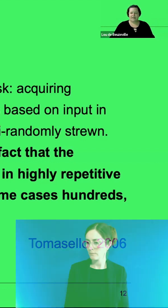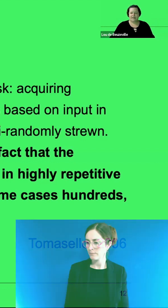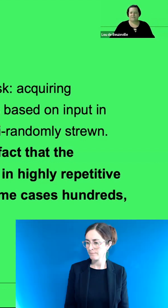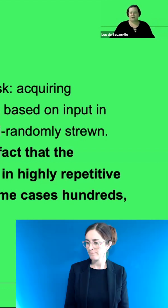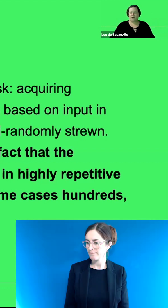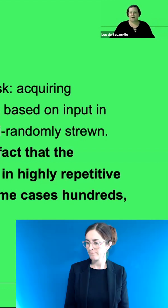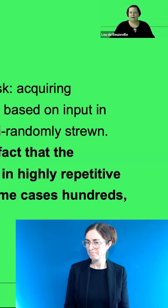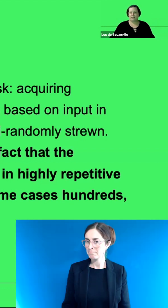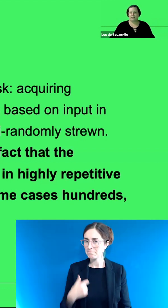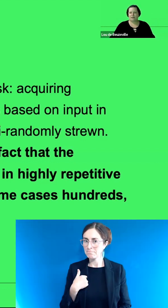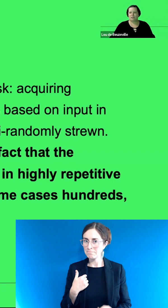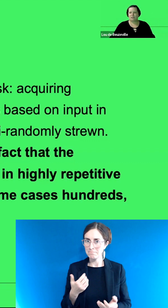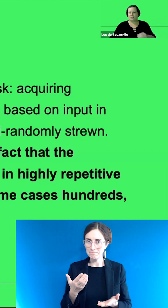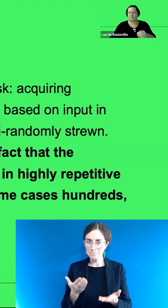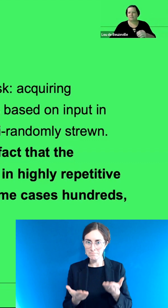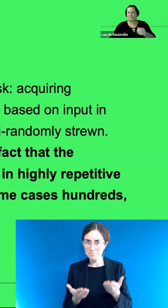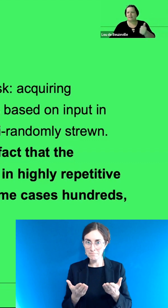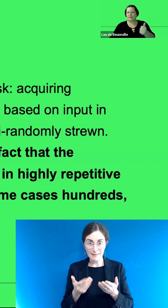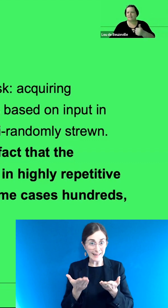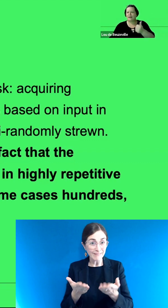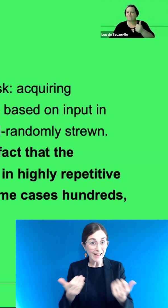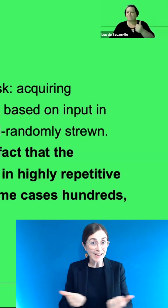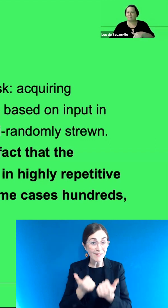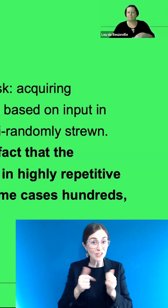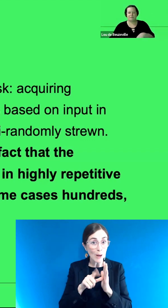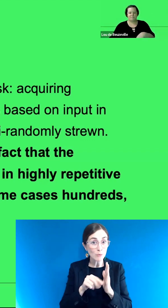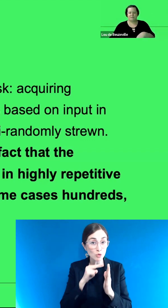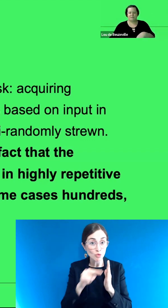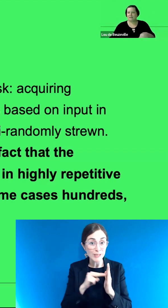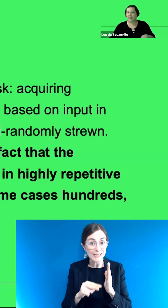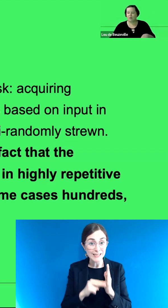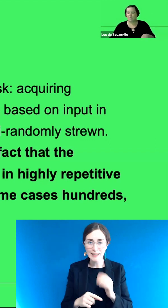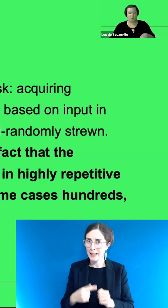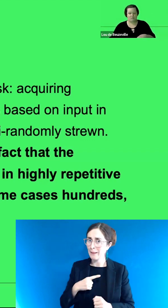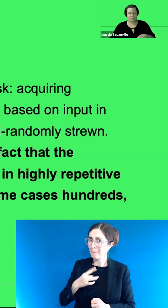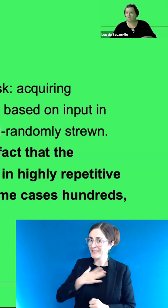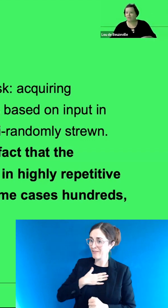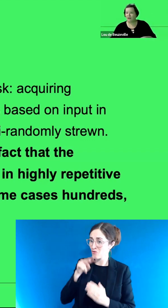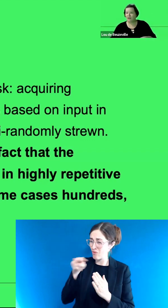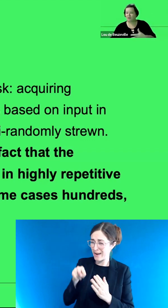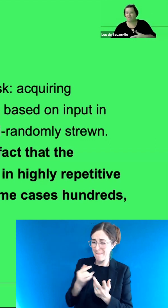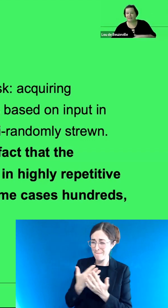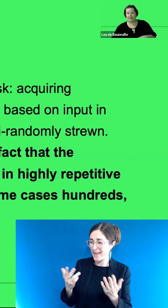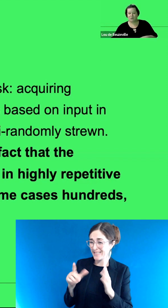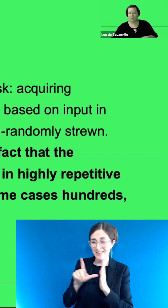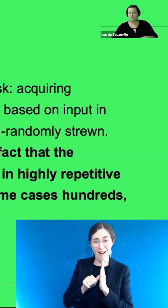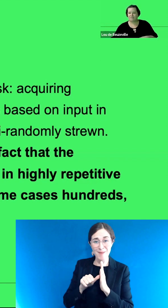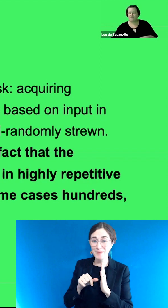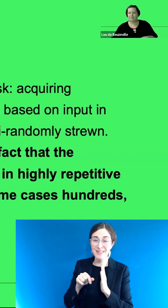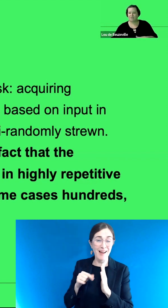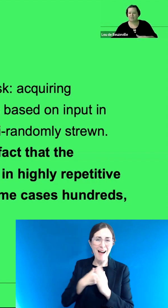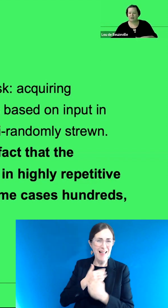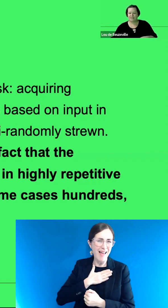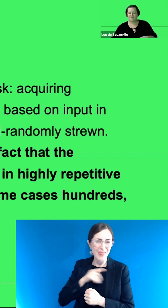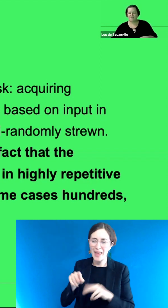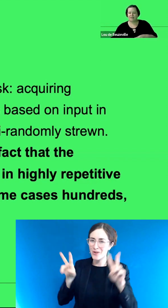I never know how to judge if that's enough time, because I've read that quote a lot of times. I really like the quote, giving